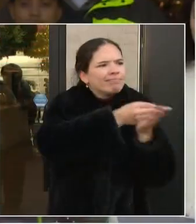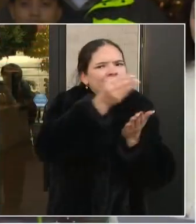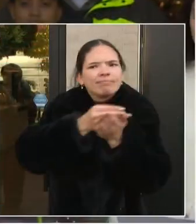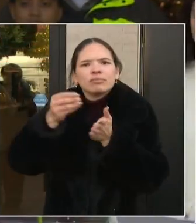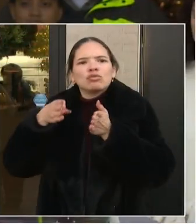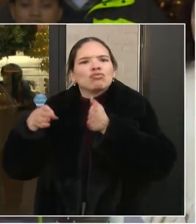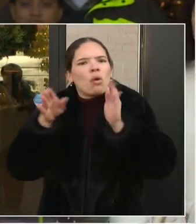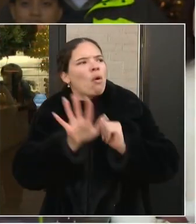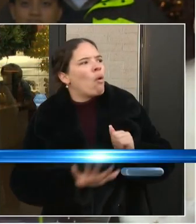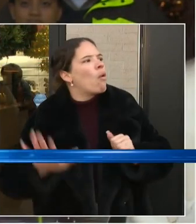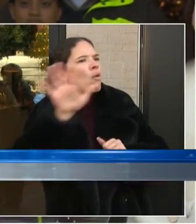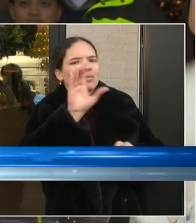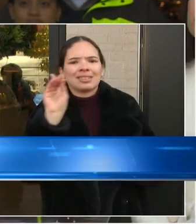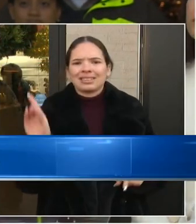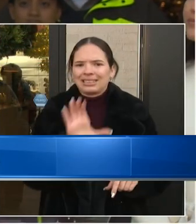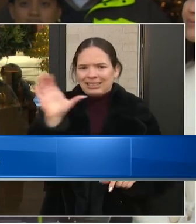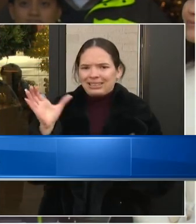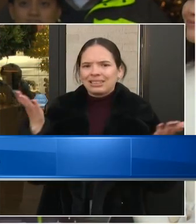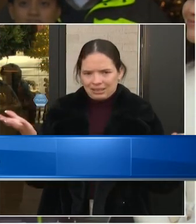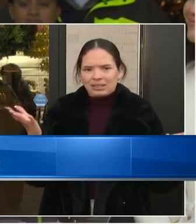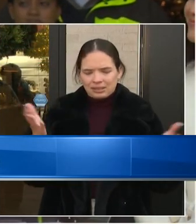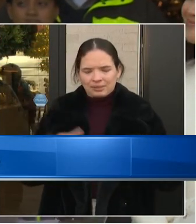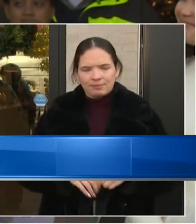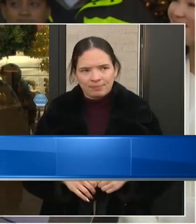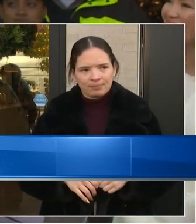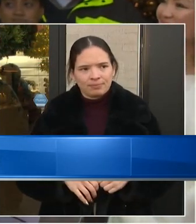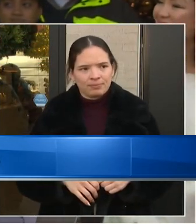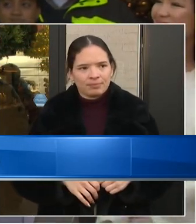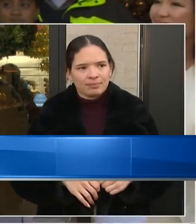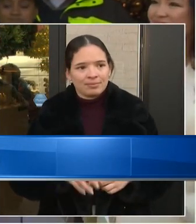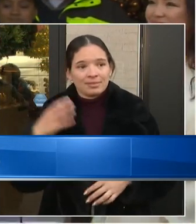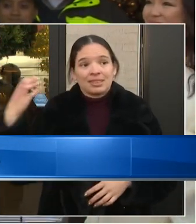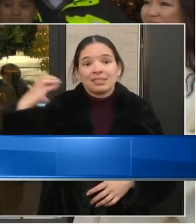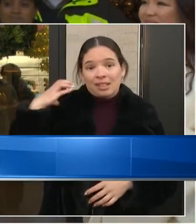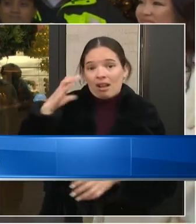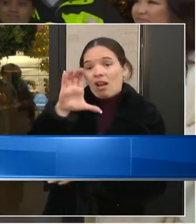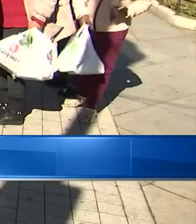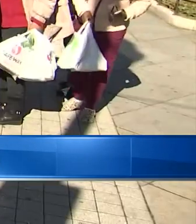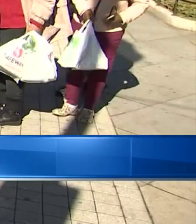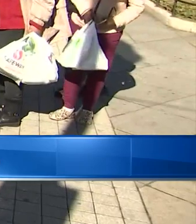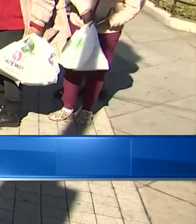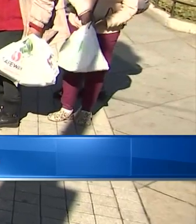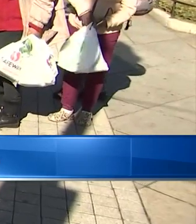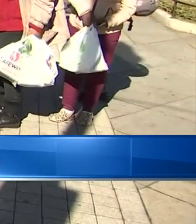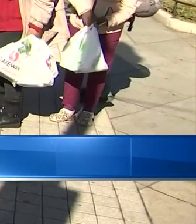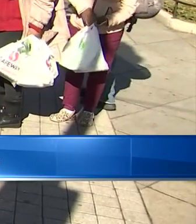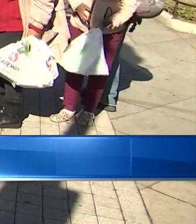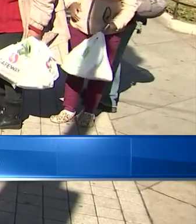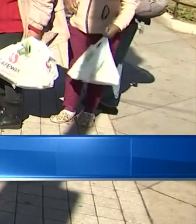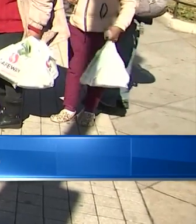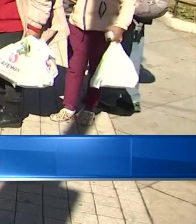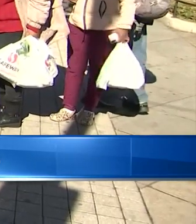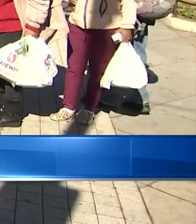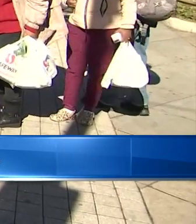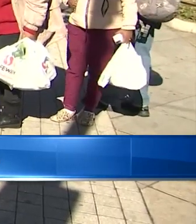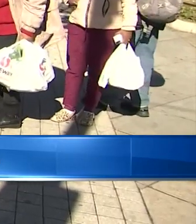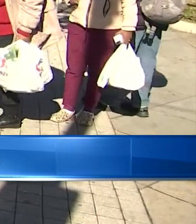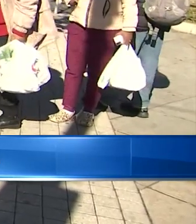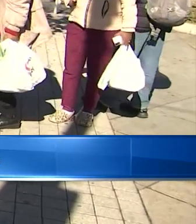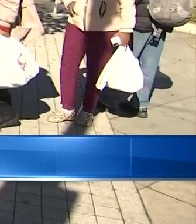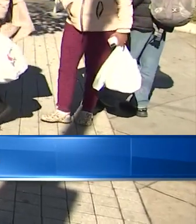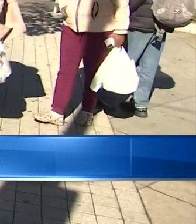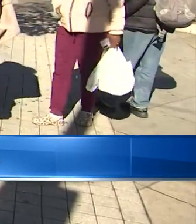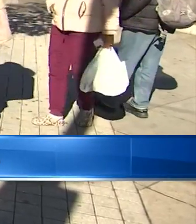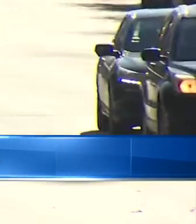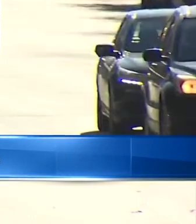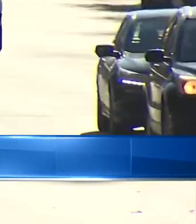everyone. For many people, it is their only option for getting around town. For others, it's a way to help cut down on traffic congestion. But